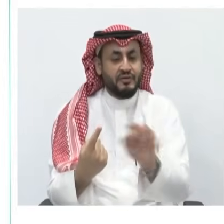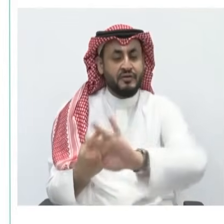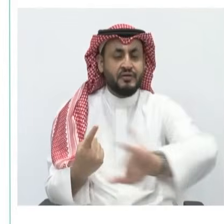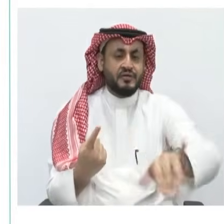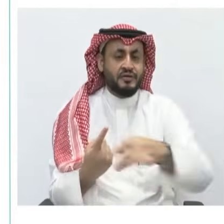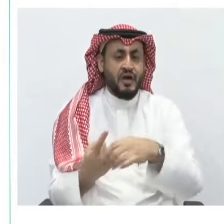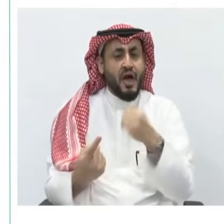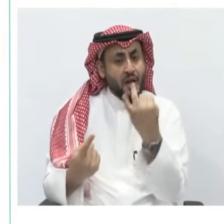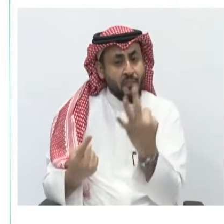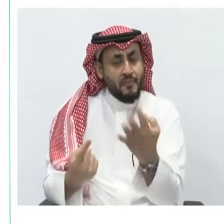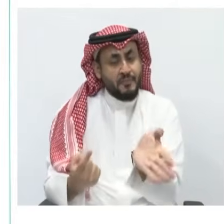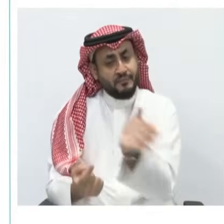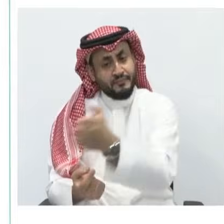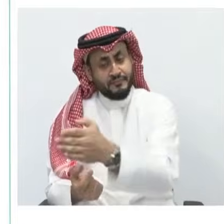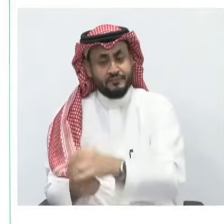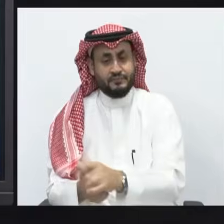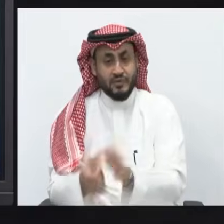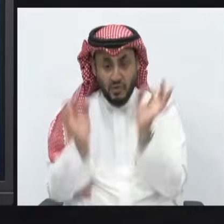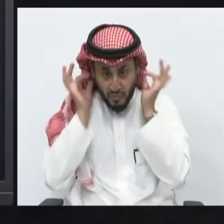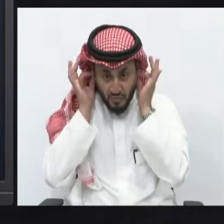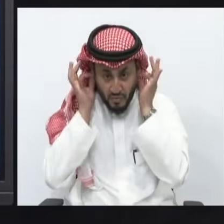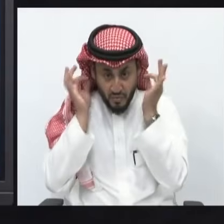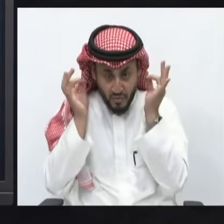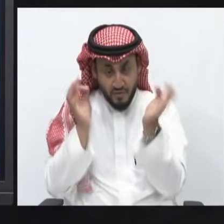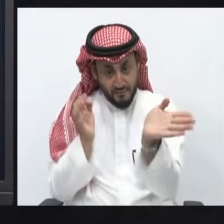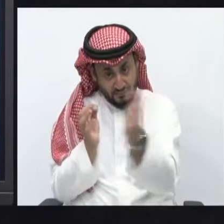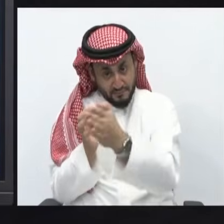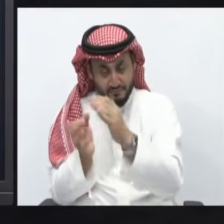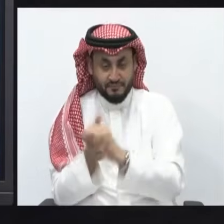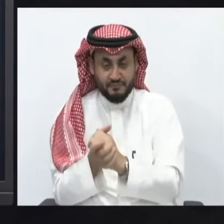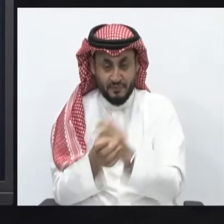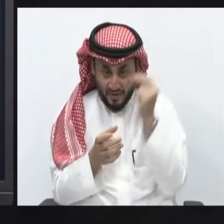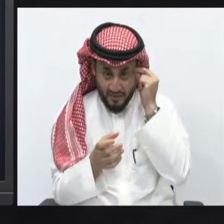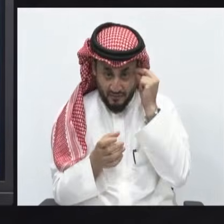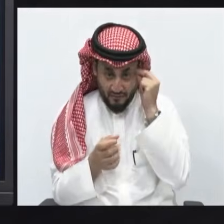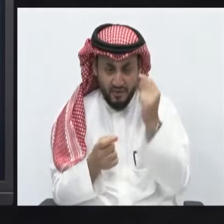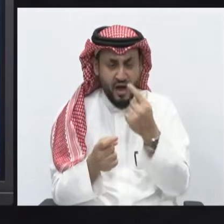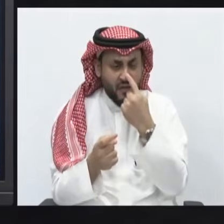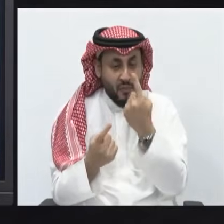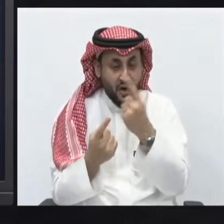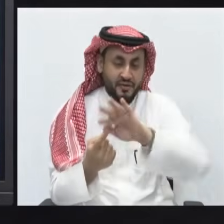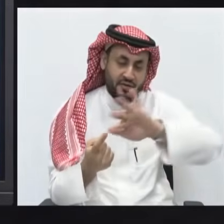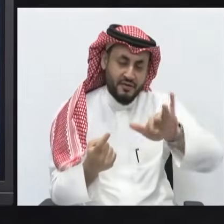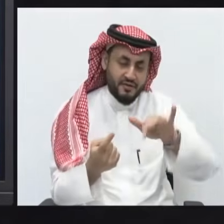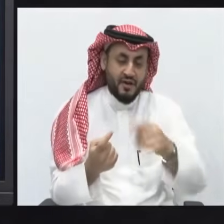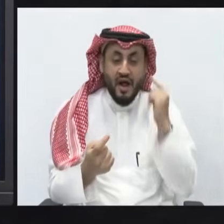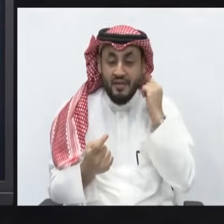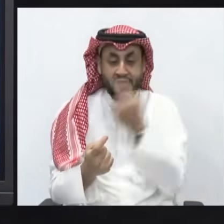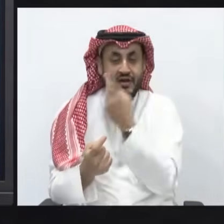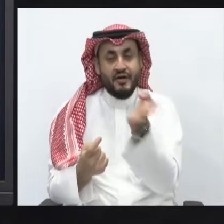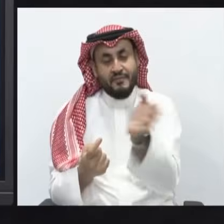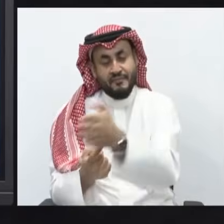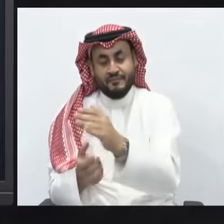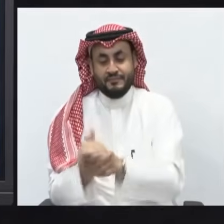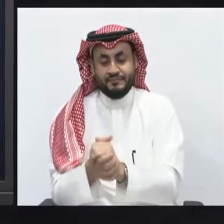it here. If there are two body parts, that will be what? On the right side here,